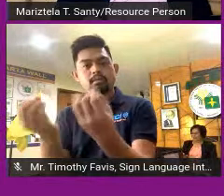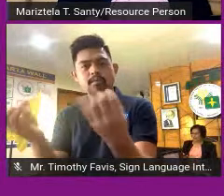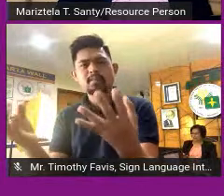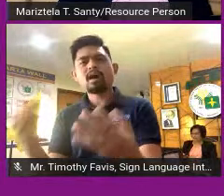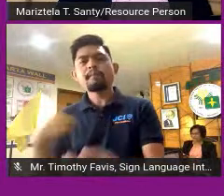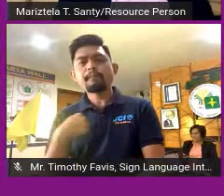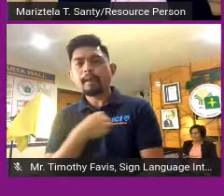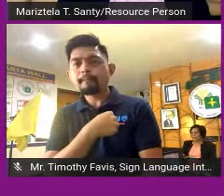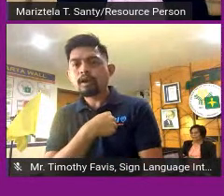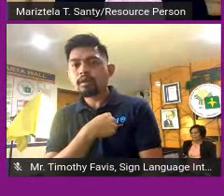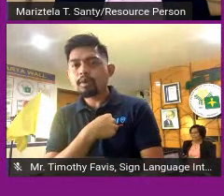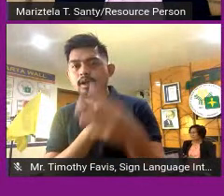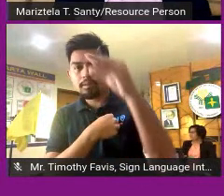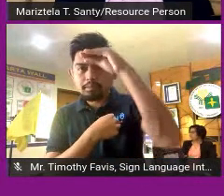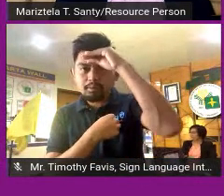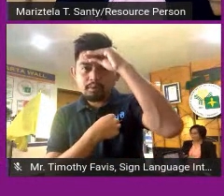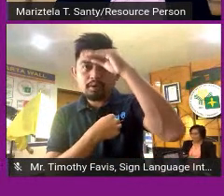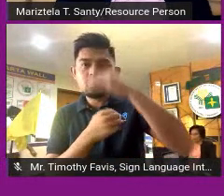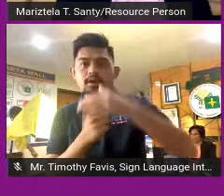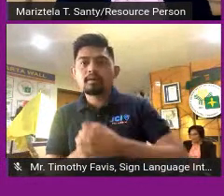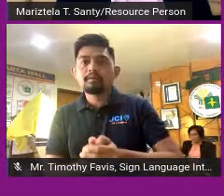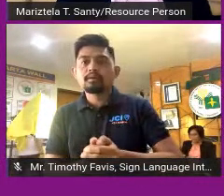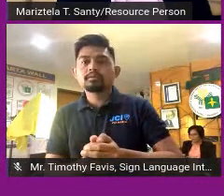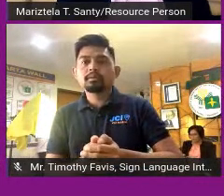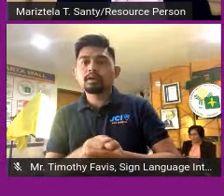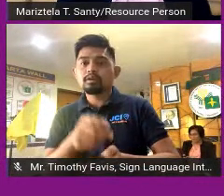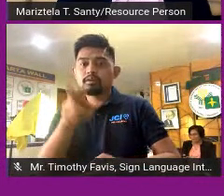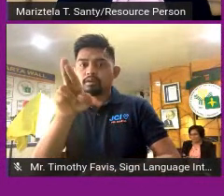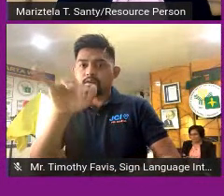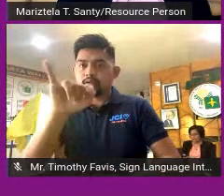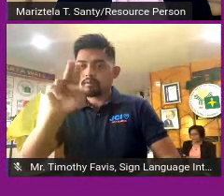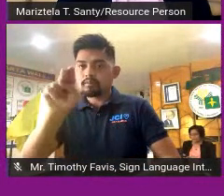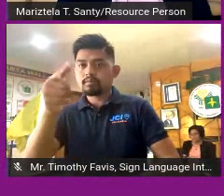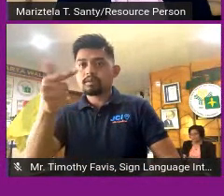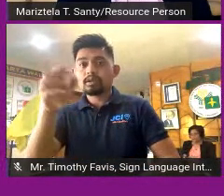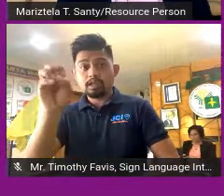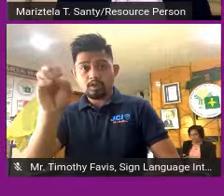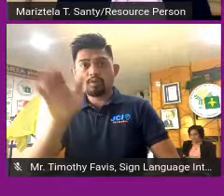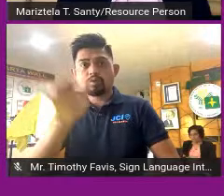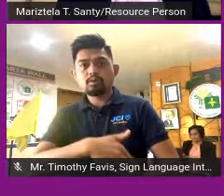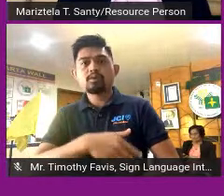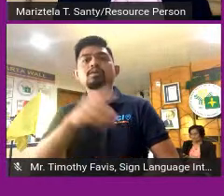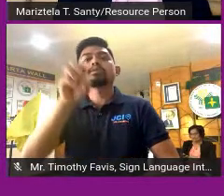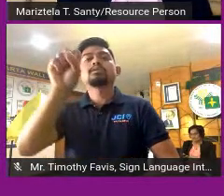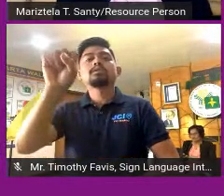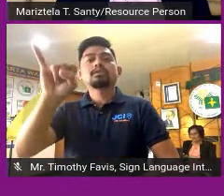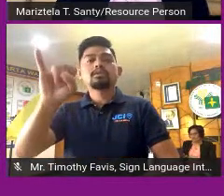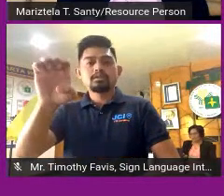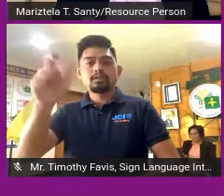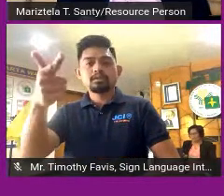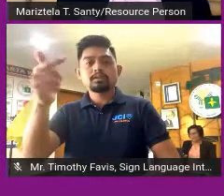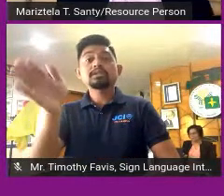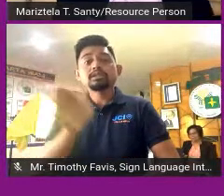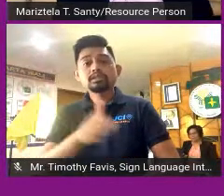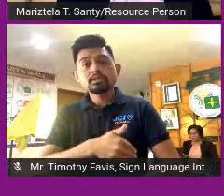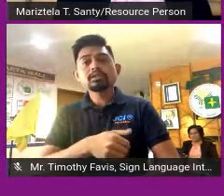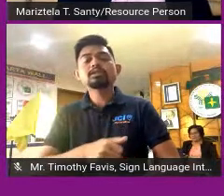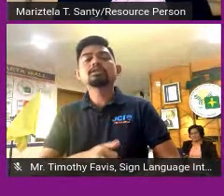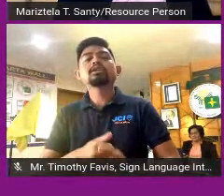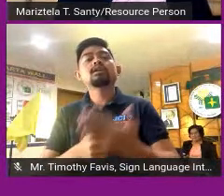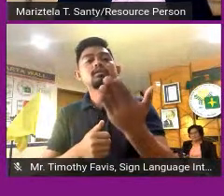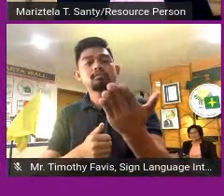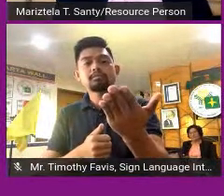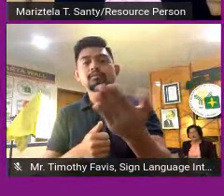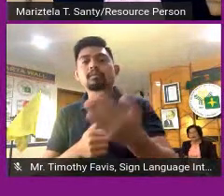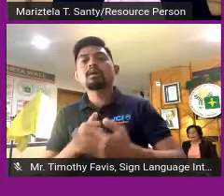de Naga University, Shig Borromeo, independent God consultant, yours truly, an independent